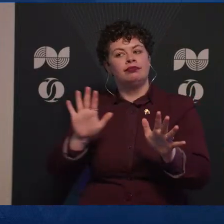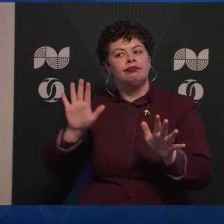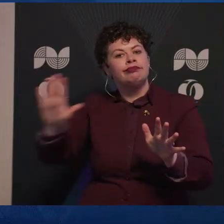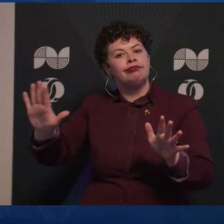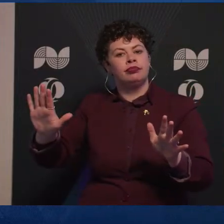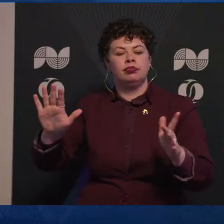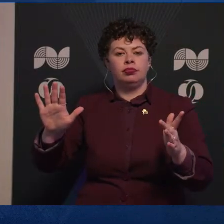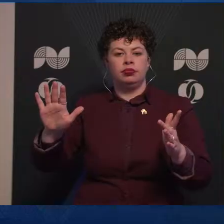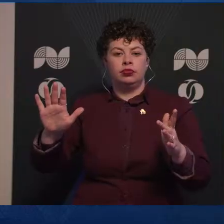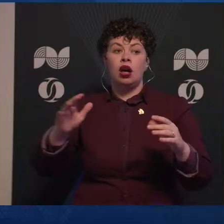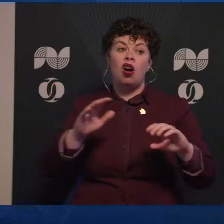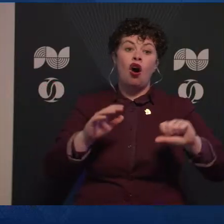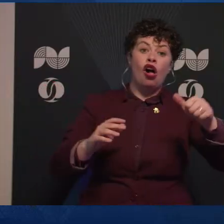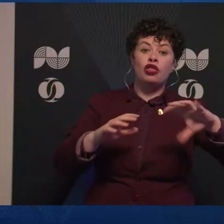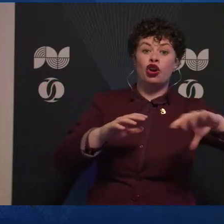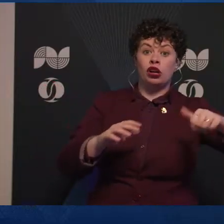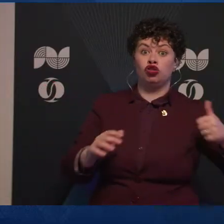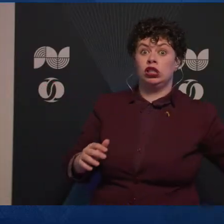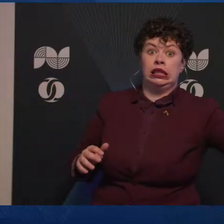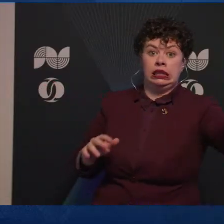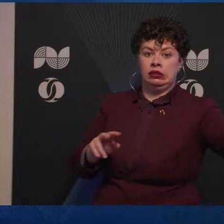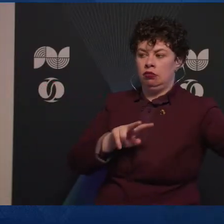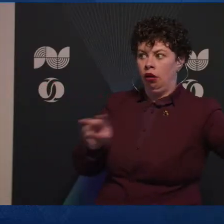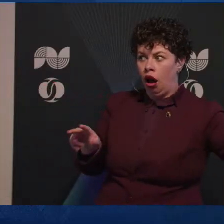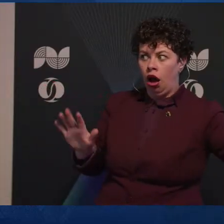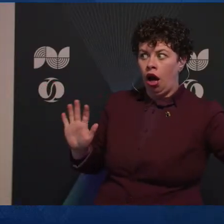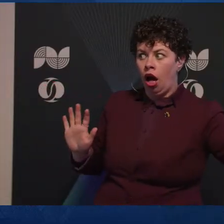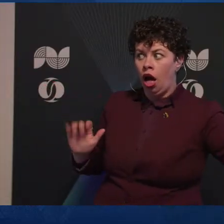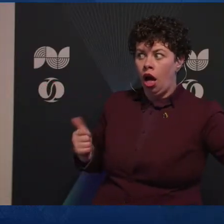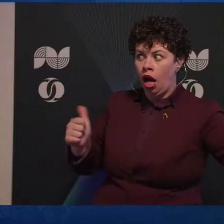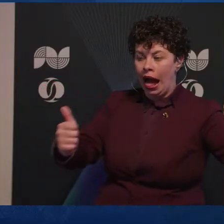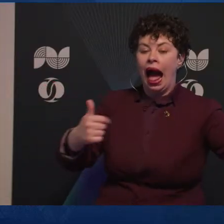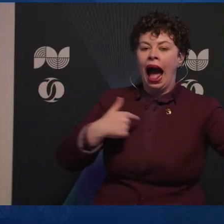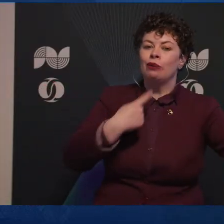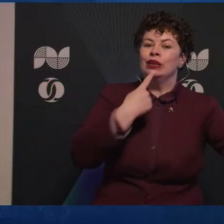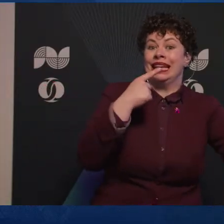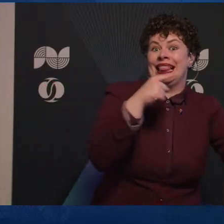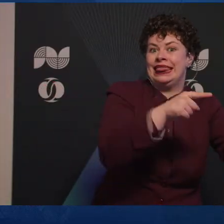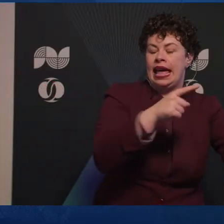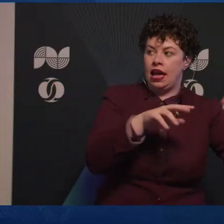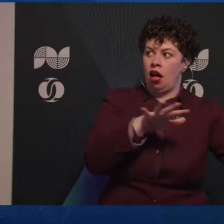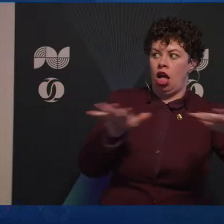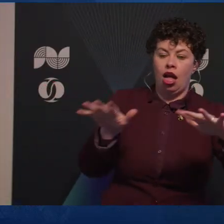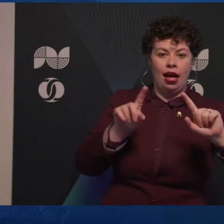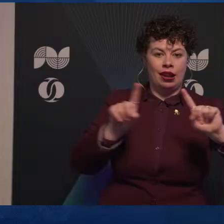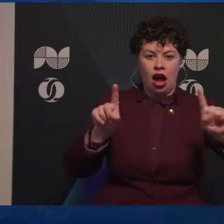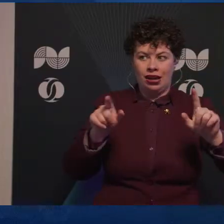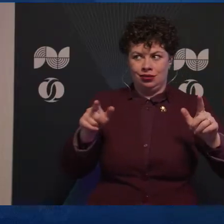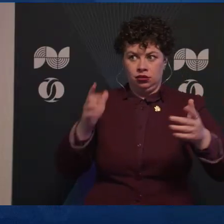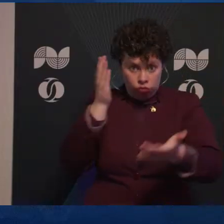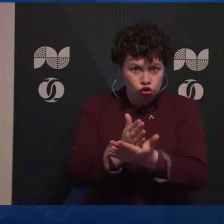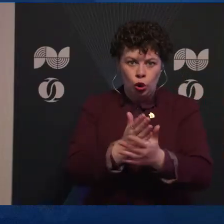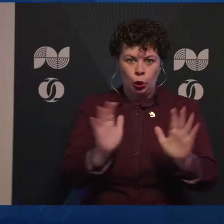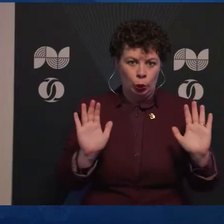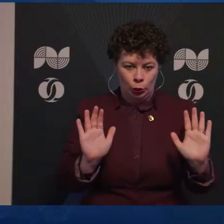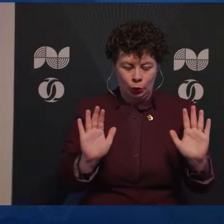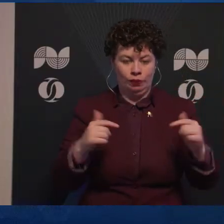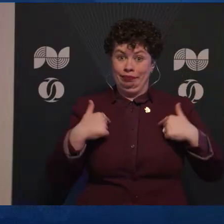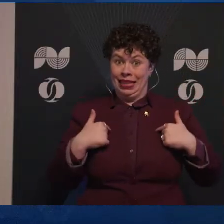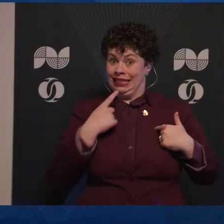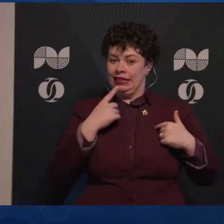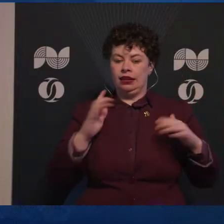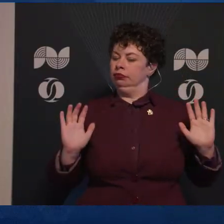some advanced countries, right? But it's still worth thinking about this. So what has happened, I mean, first of all, China is